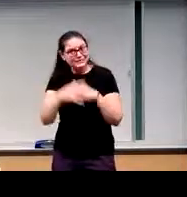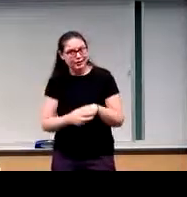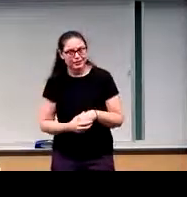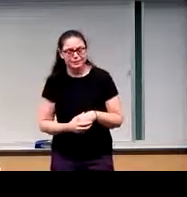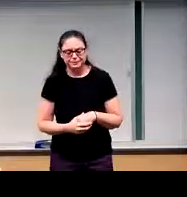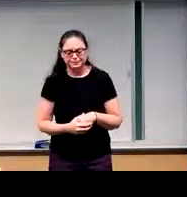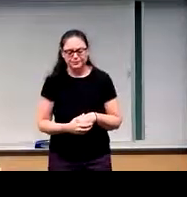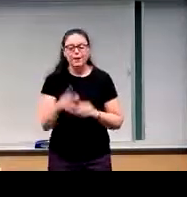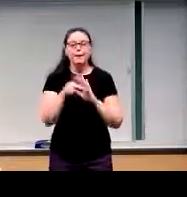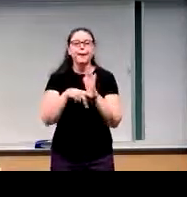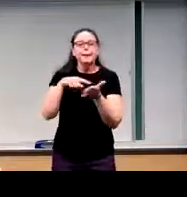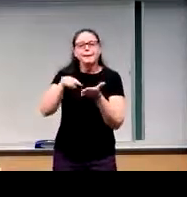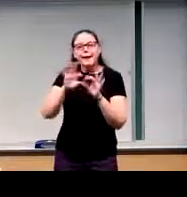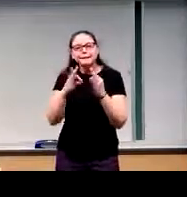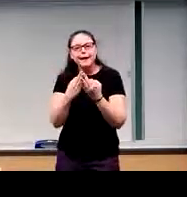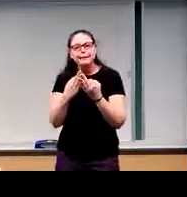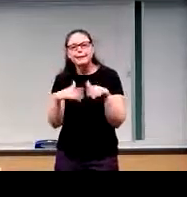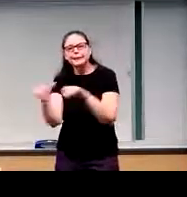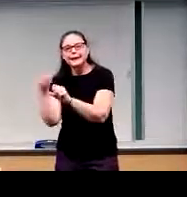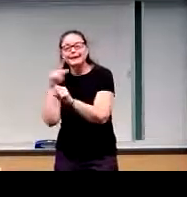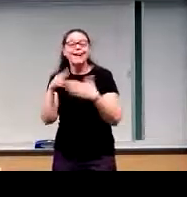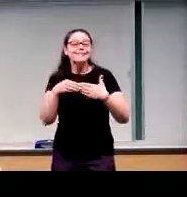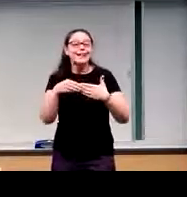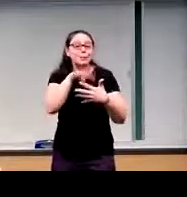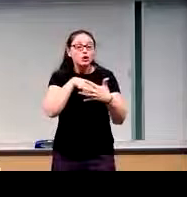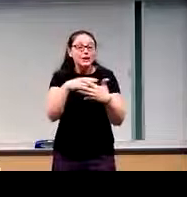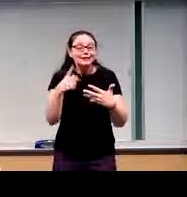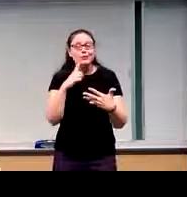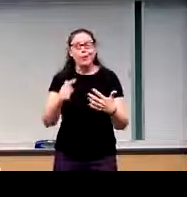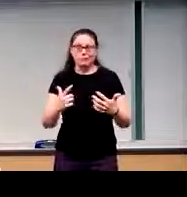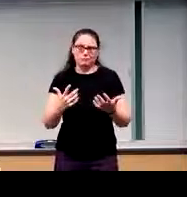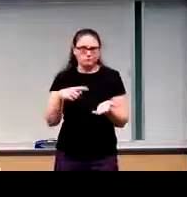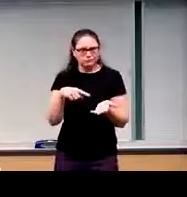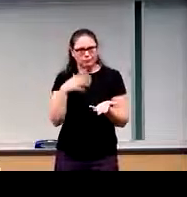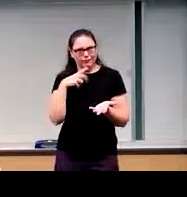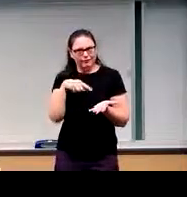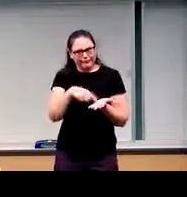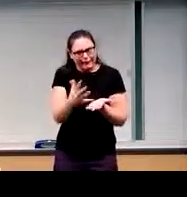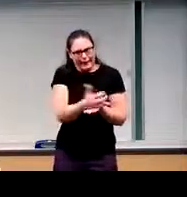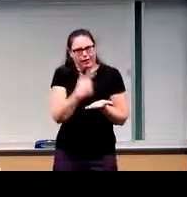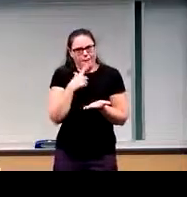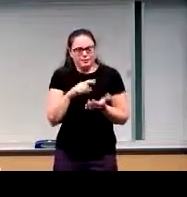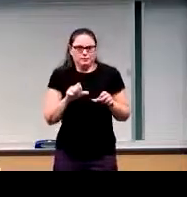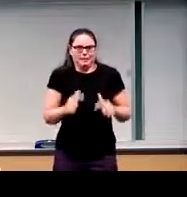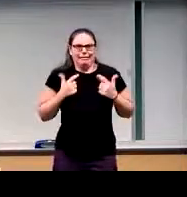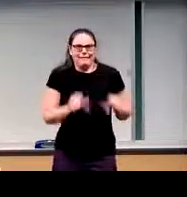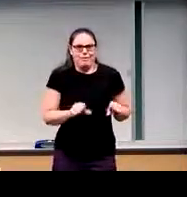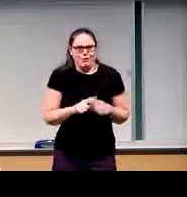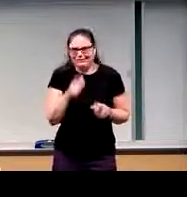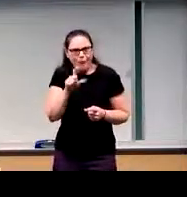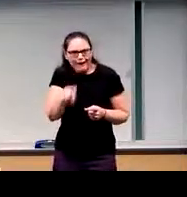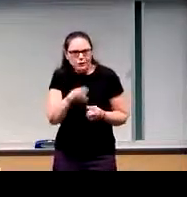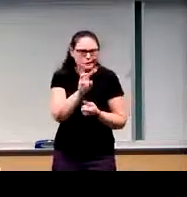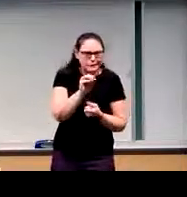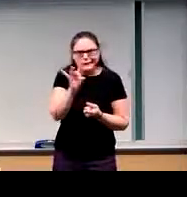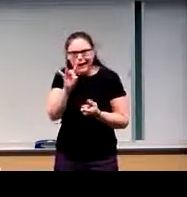paid family leave, flexible schedules, living wages, so people don't have to work multiple jobs, 60 or 80 hours a week.